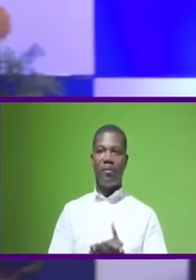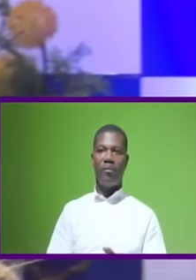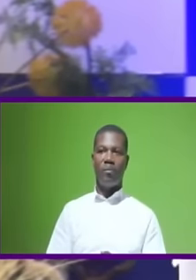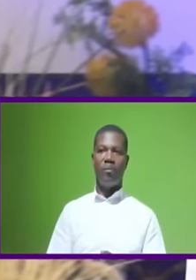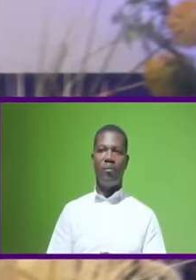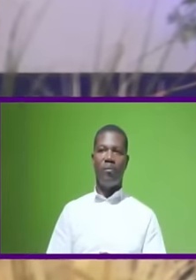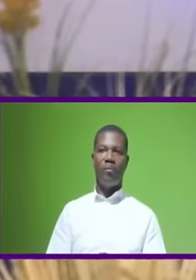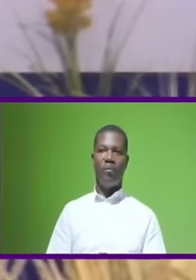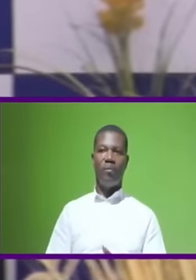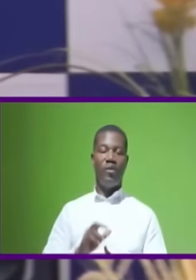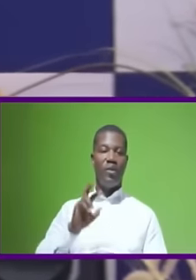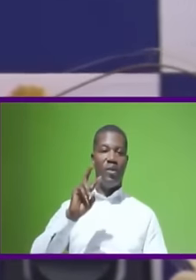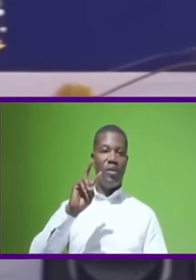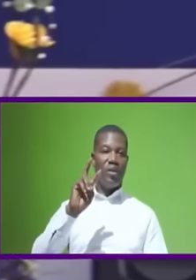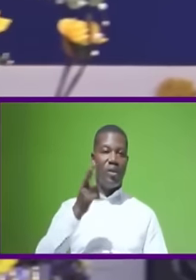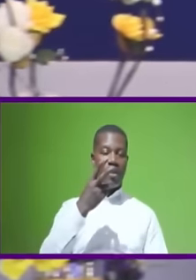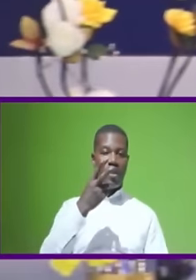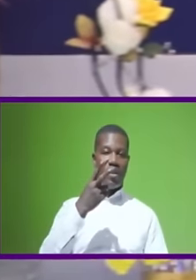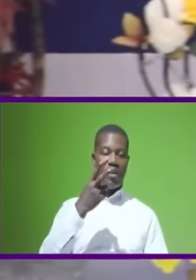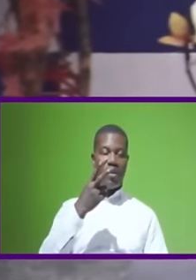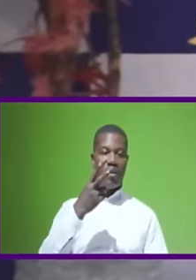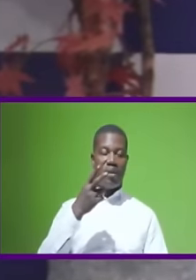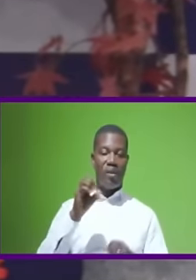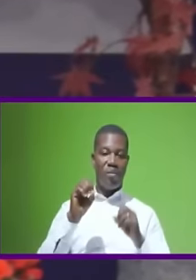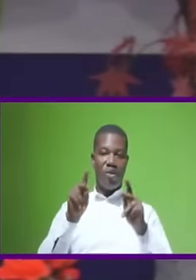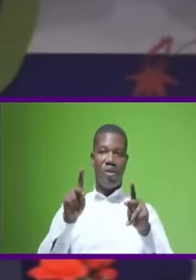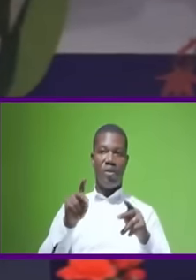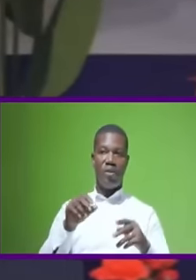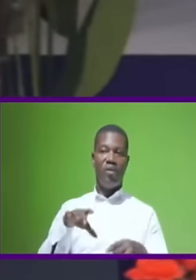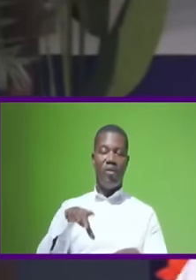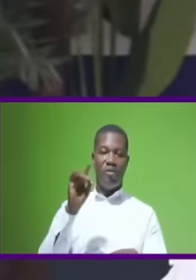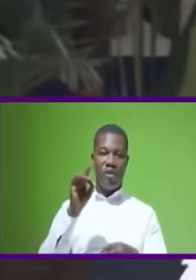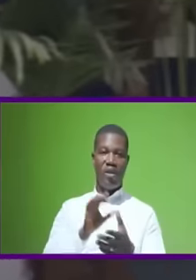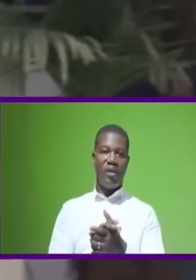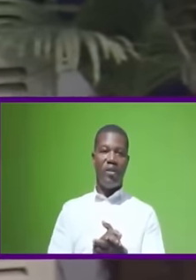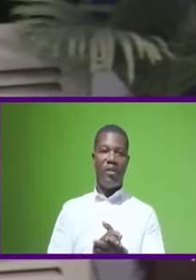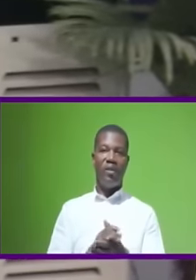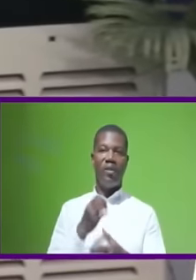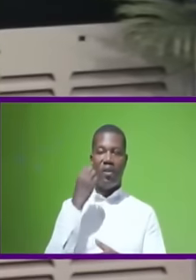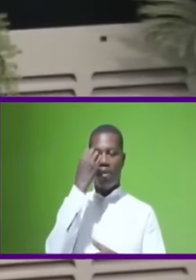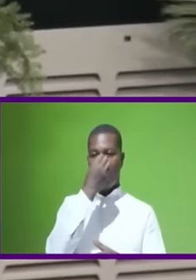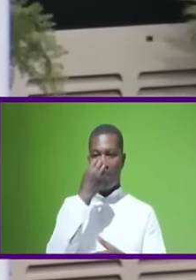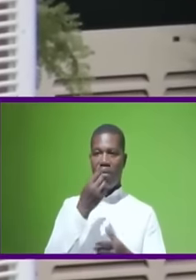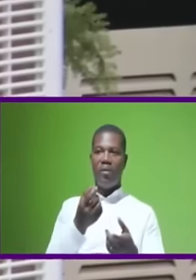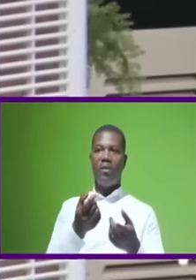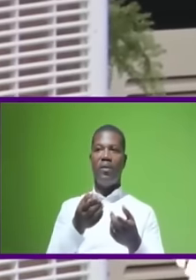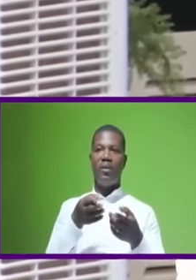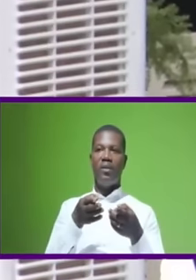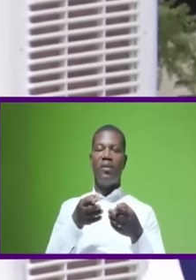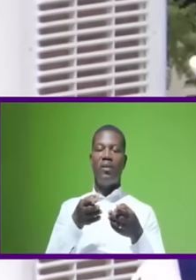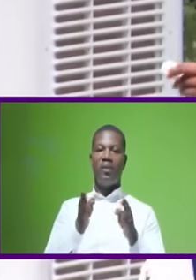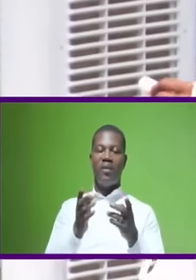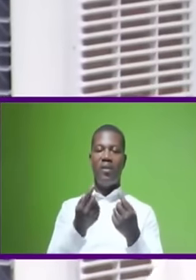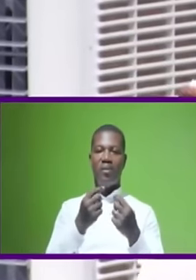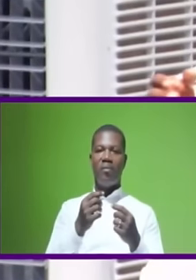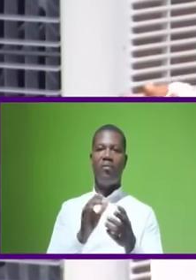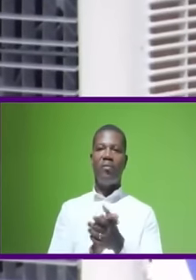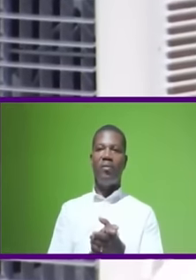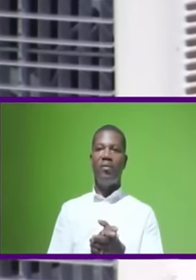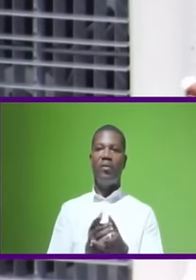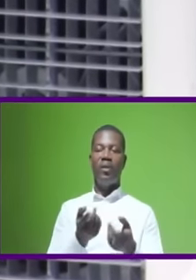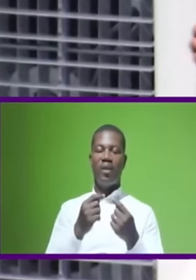Second class TV, Munya Brochure for now. Mama won't match that dollars, Simu. So who are